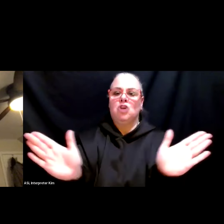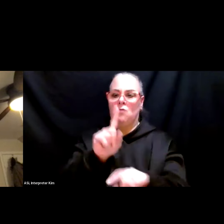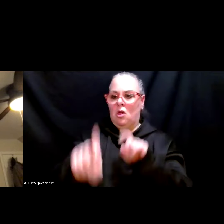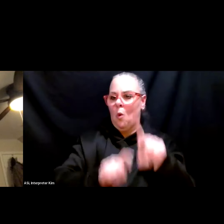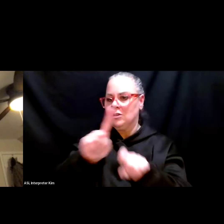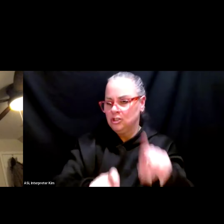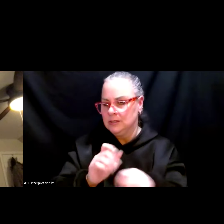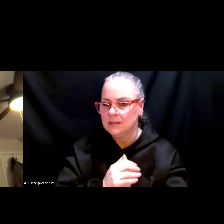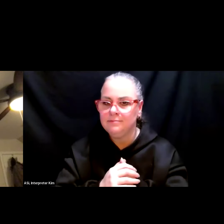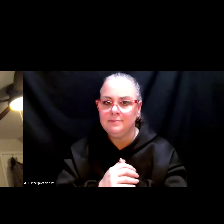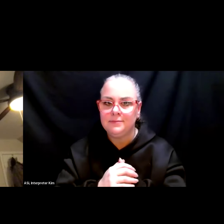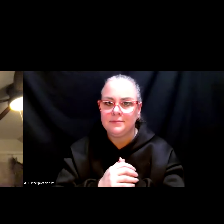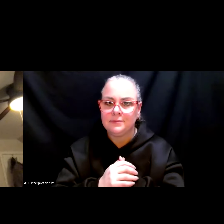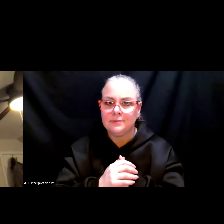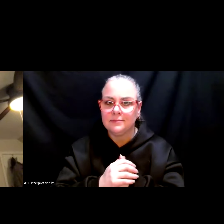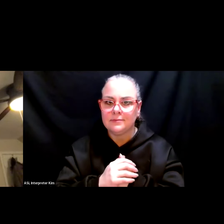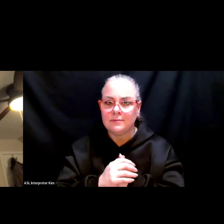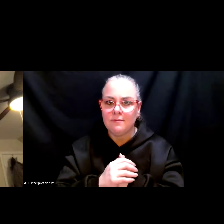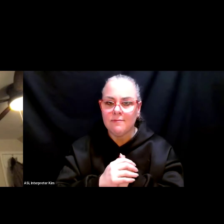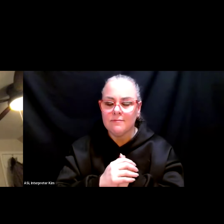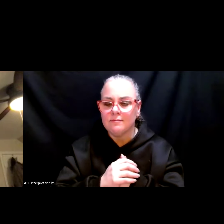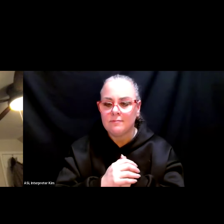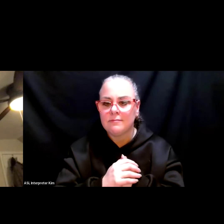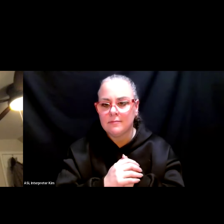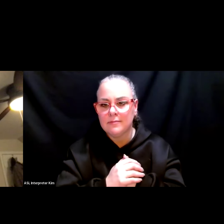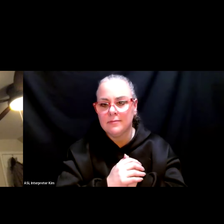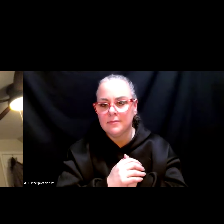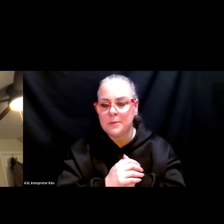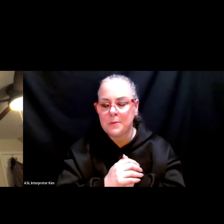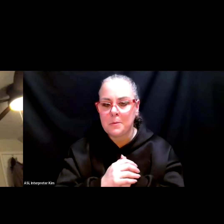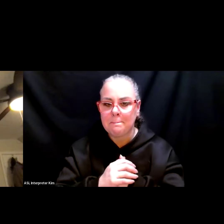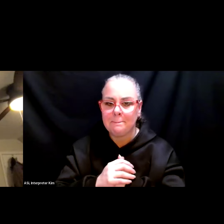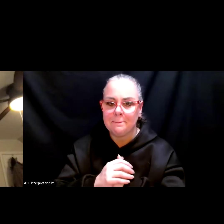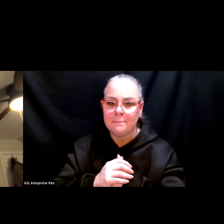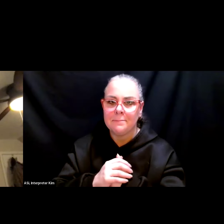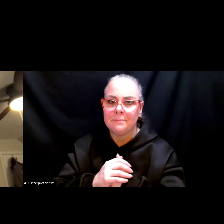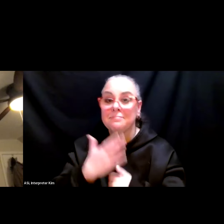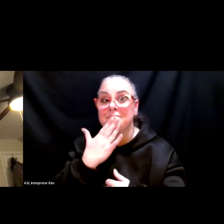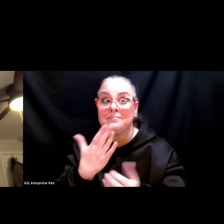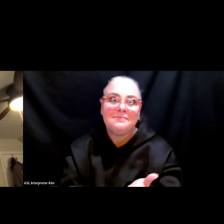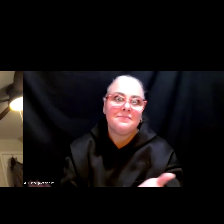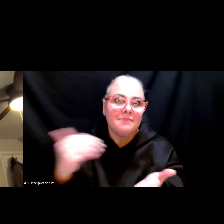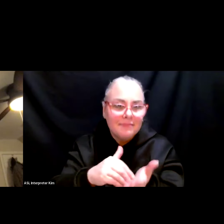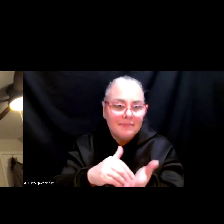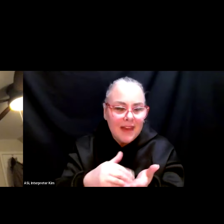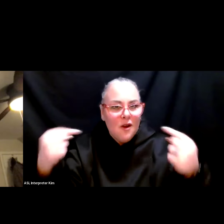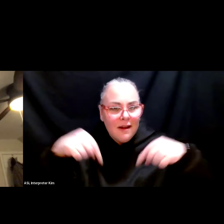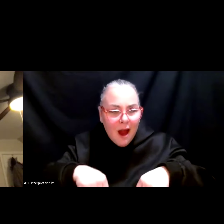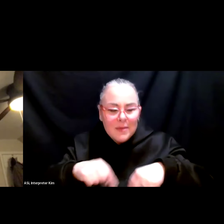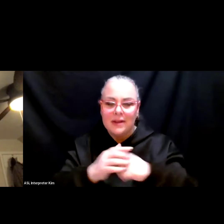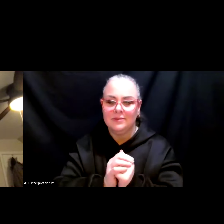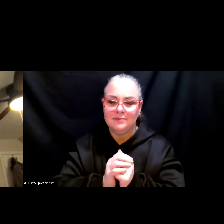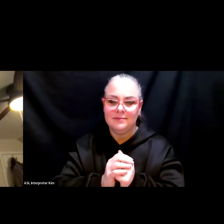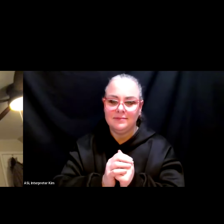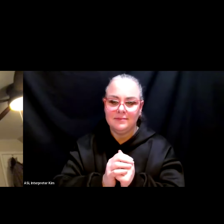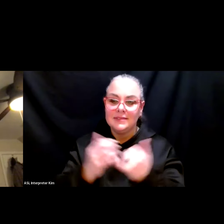answer, we can provide more answers for more families. Thank you again so much for showing up tonight. Without further